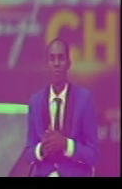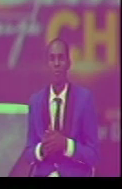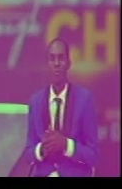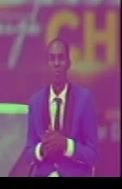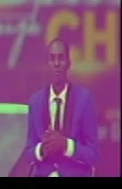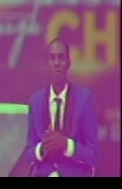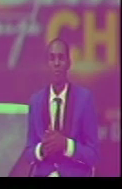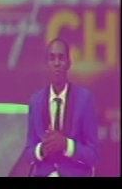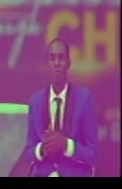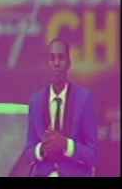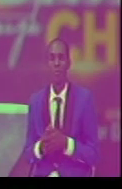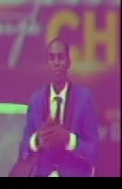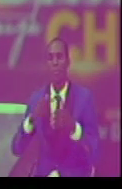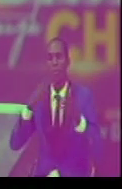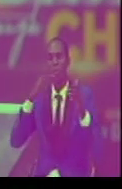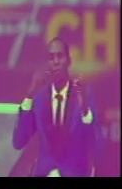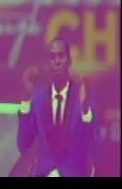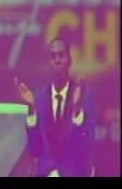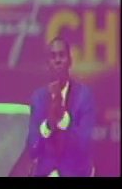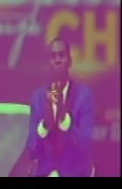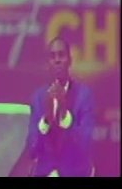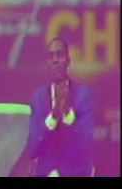Those on social media, please get ready.